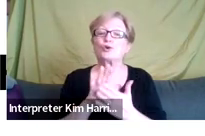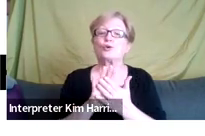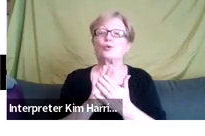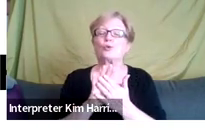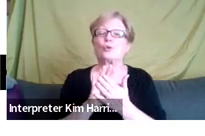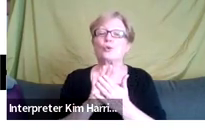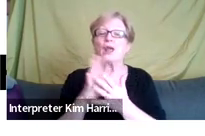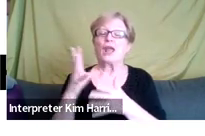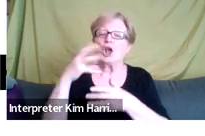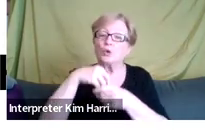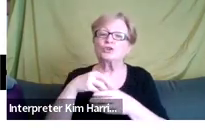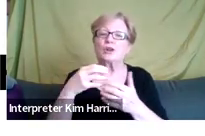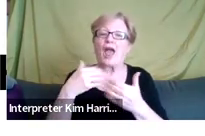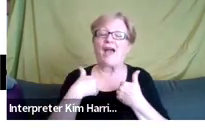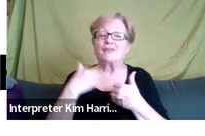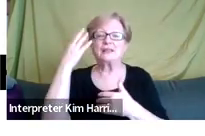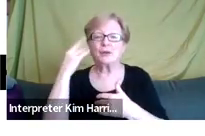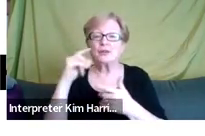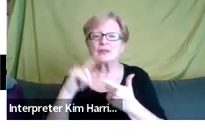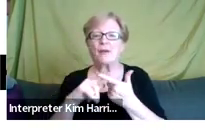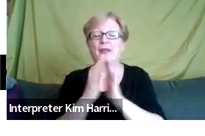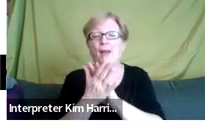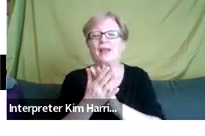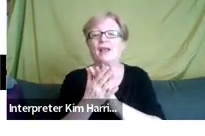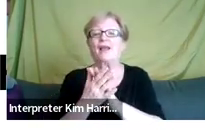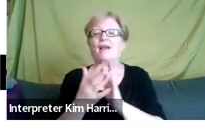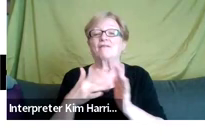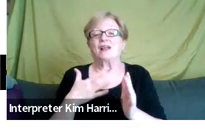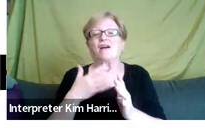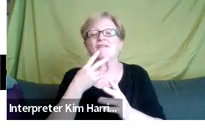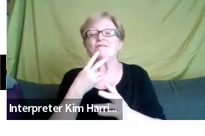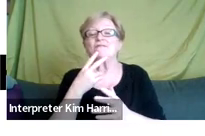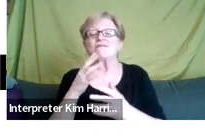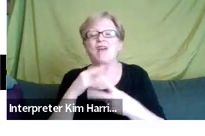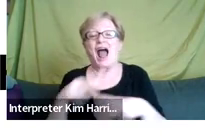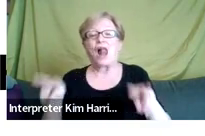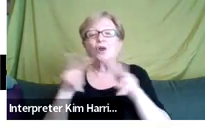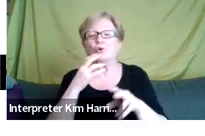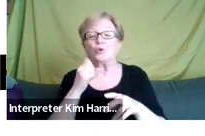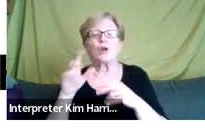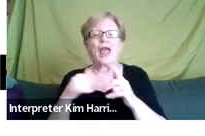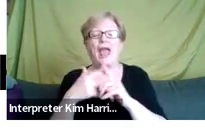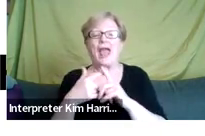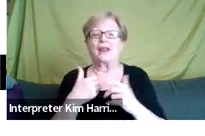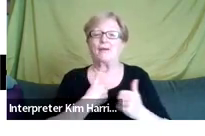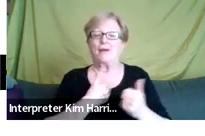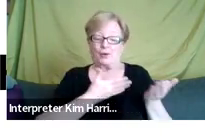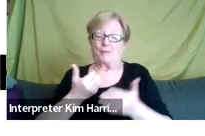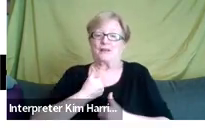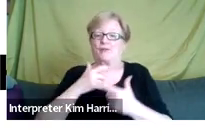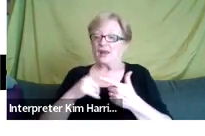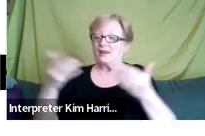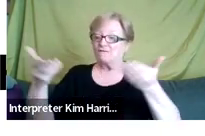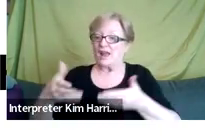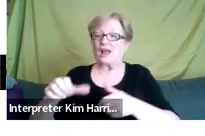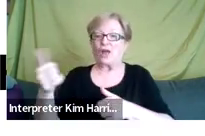true inclusion is having the experience of being valued and encouraged to bring your whole self to any meeting space while inviting others to do the